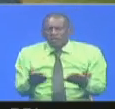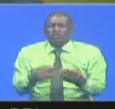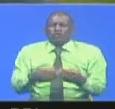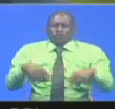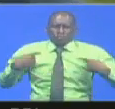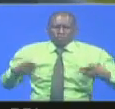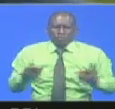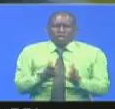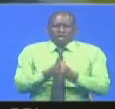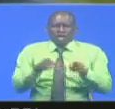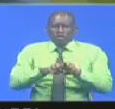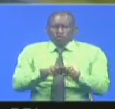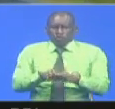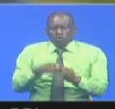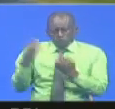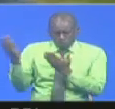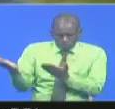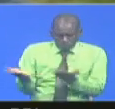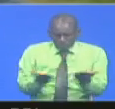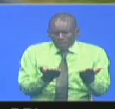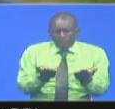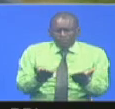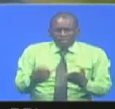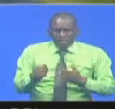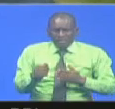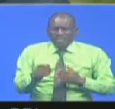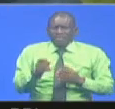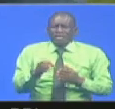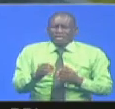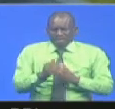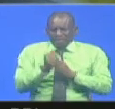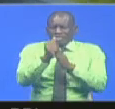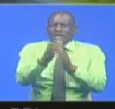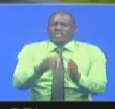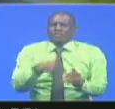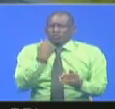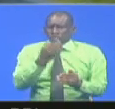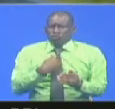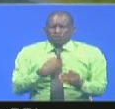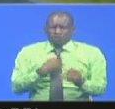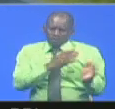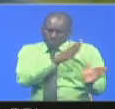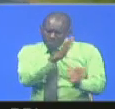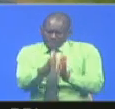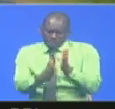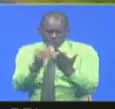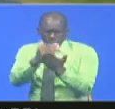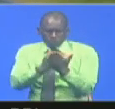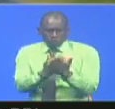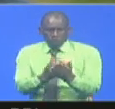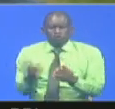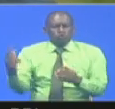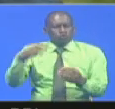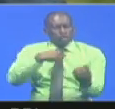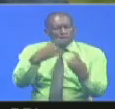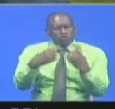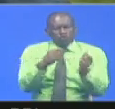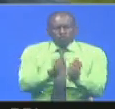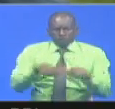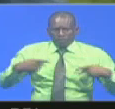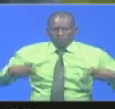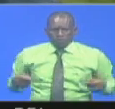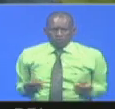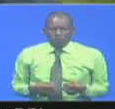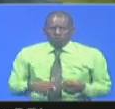and call the principals who have been put in the program to come and talk to the people.